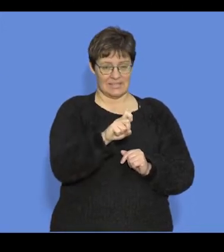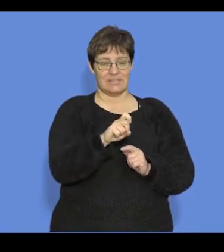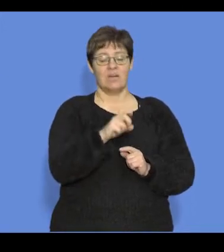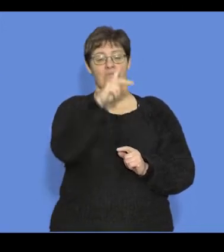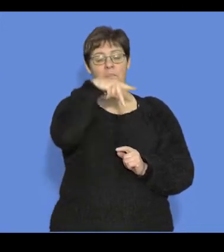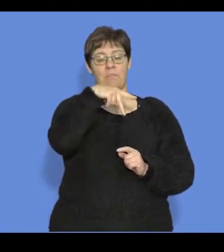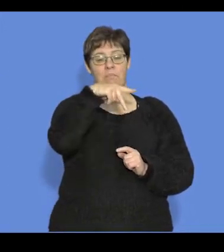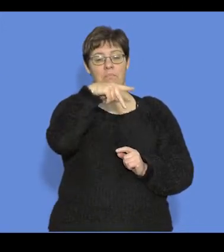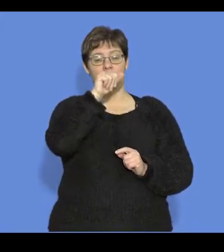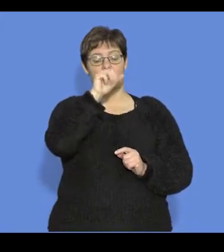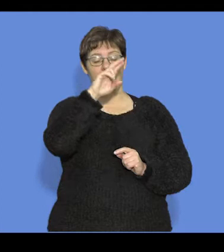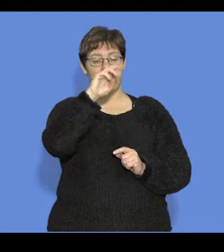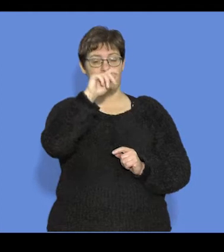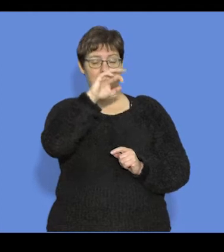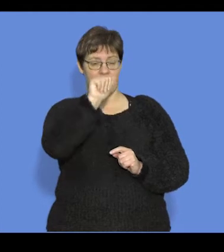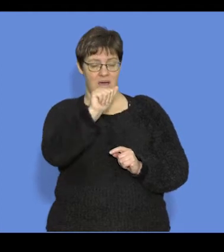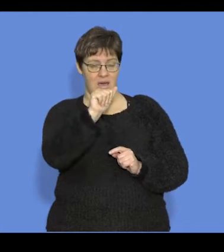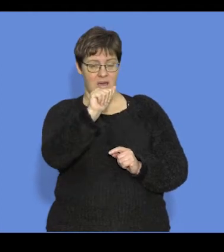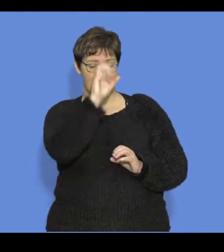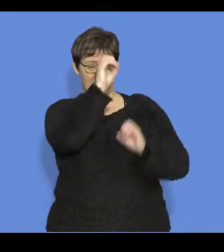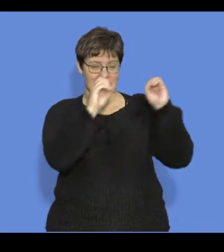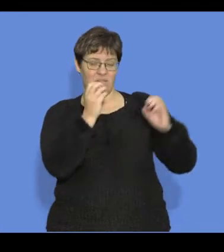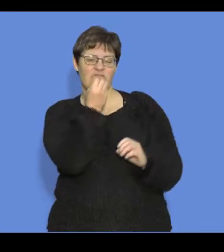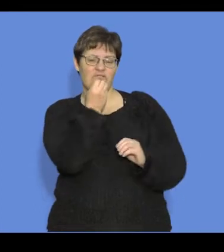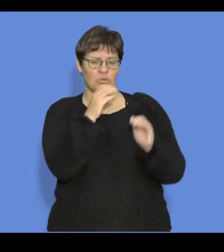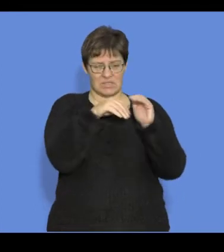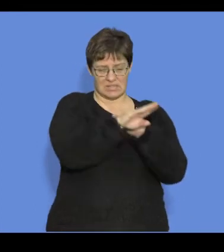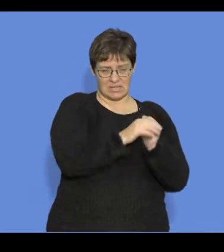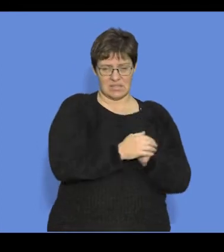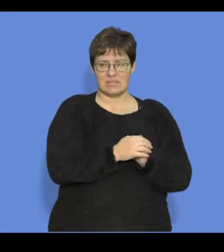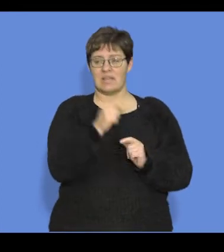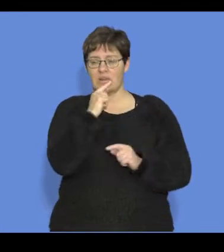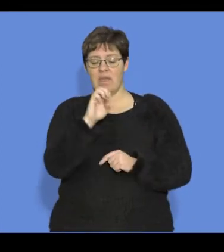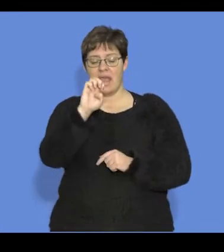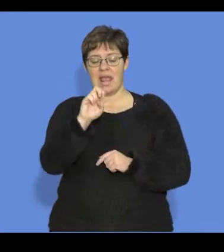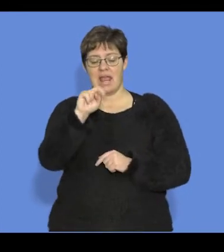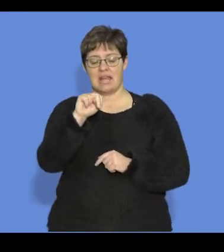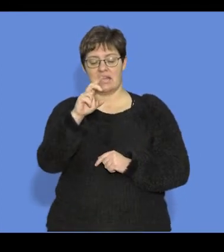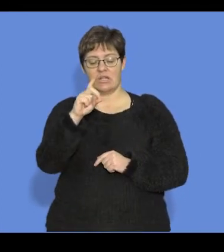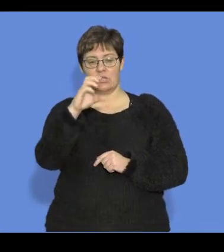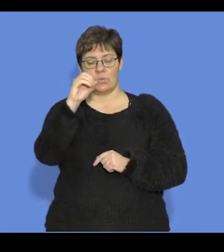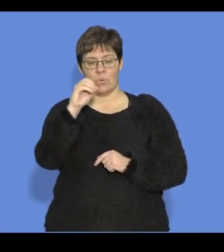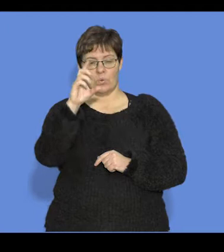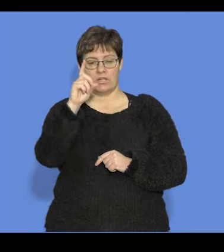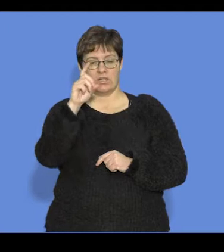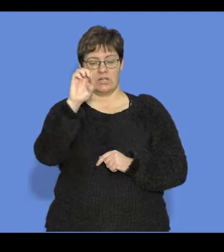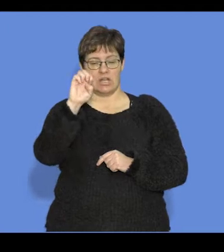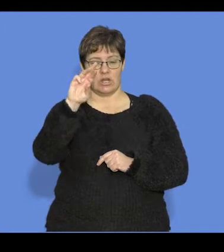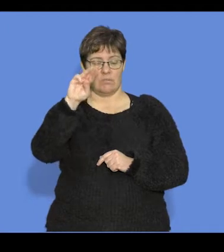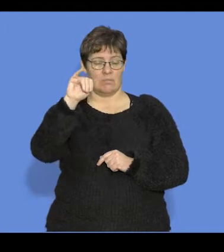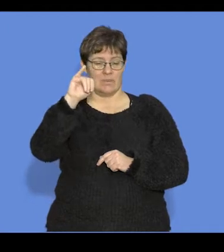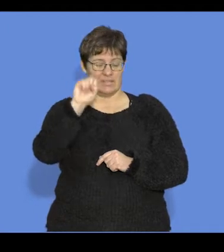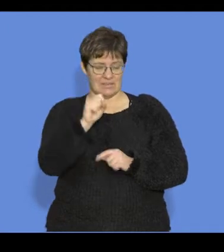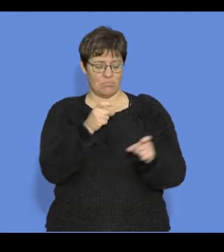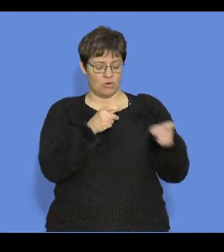stored. Then we have these two layers, the endodermis, which we've looked at how it controls